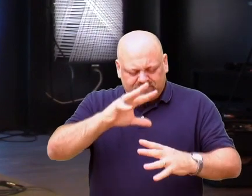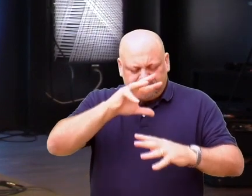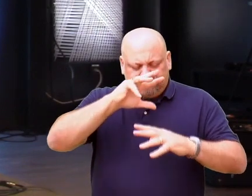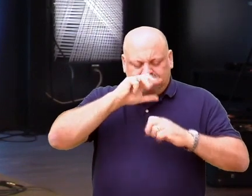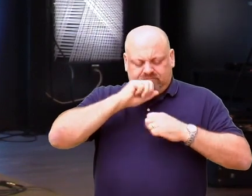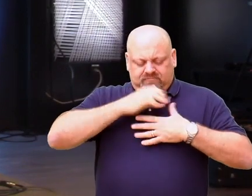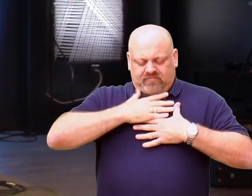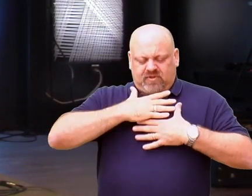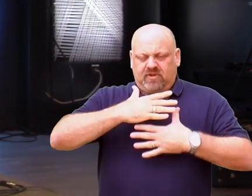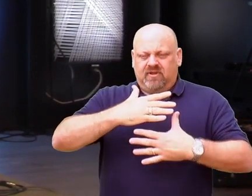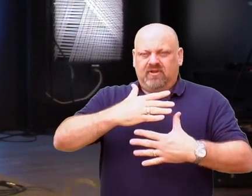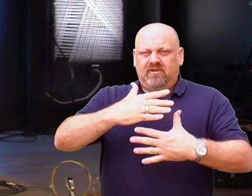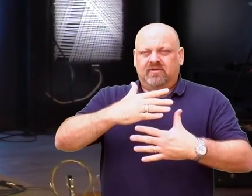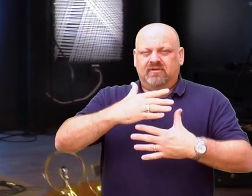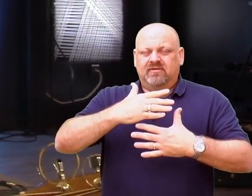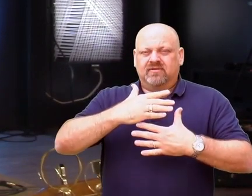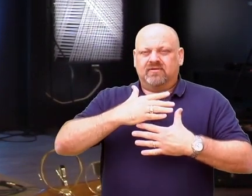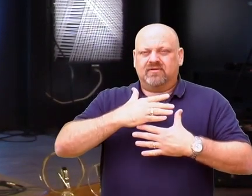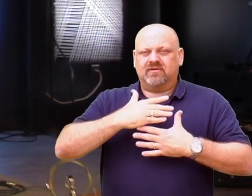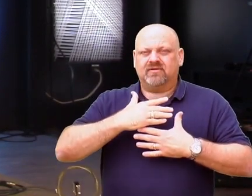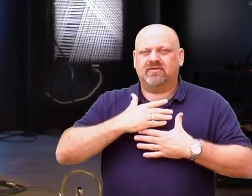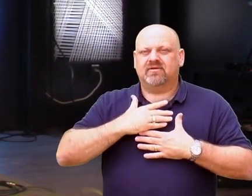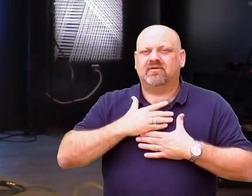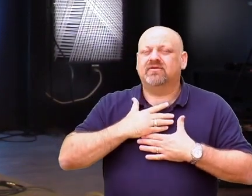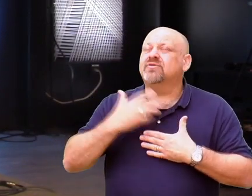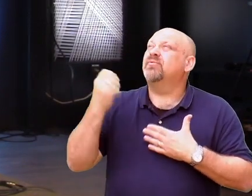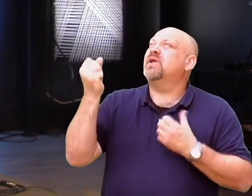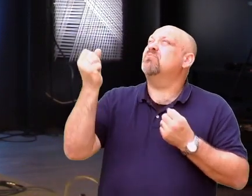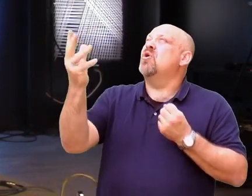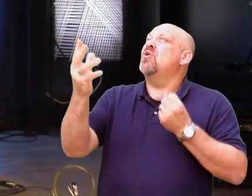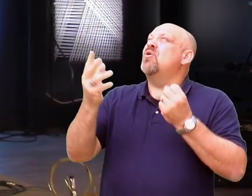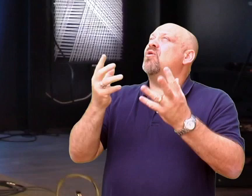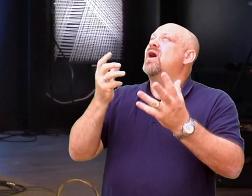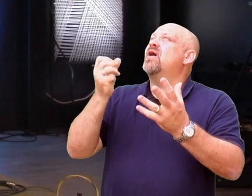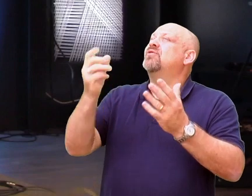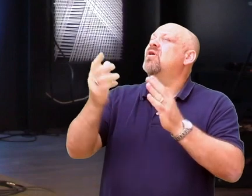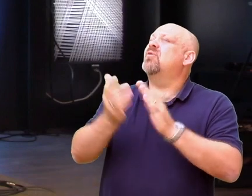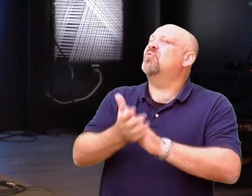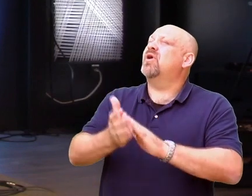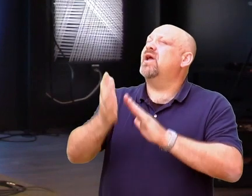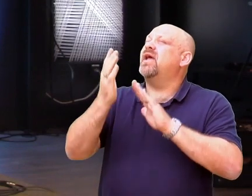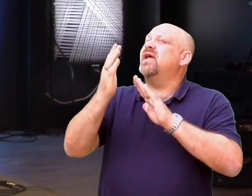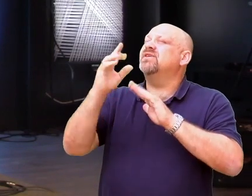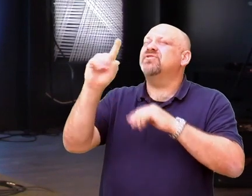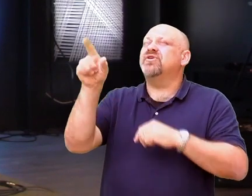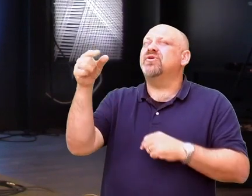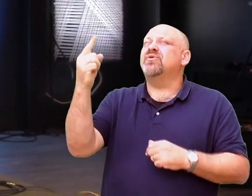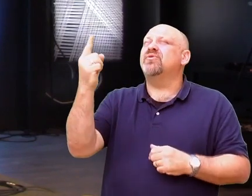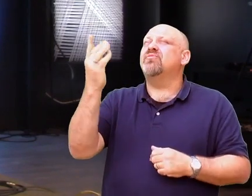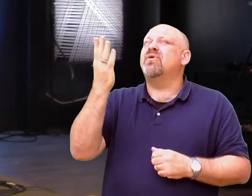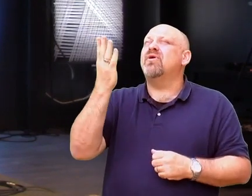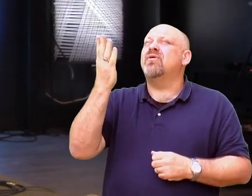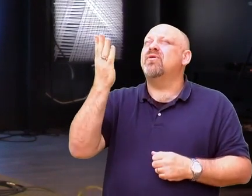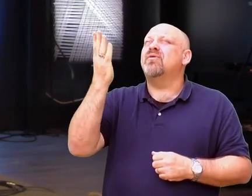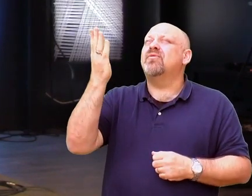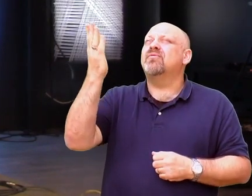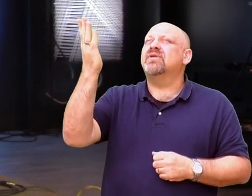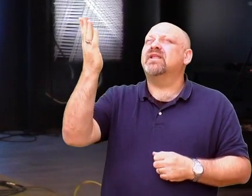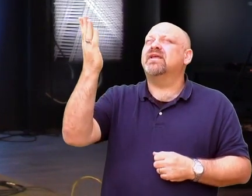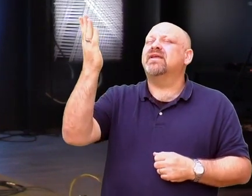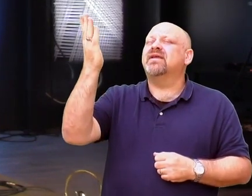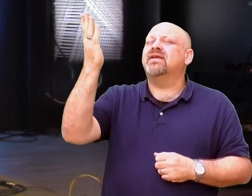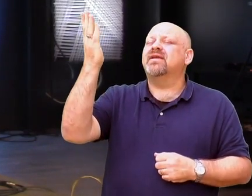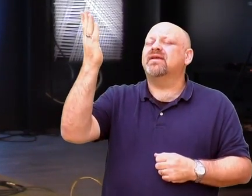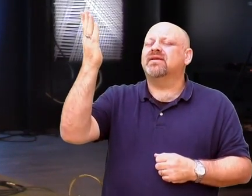your breath in our lungs. So we pour out our praise to